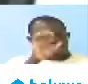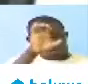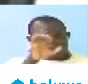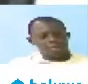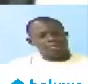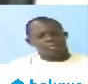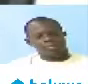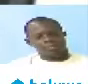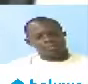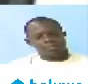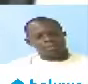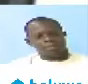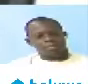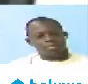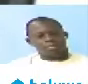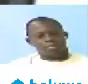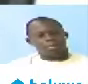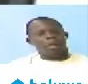because the